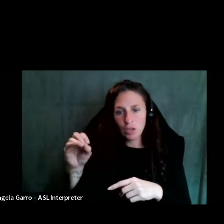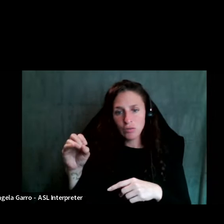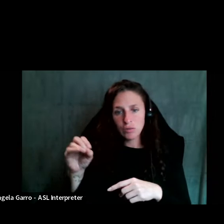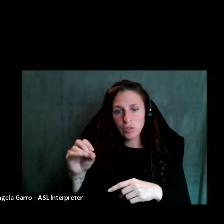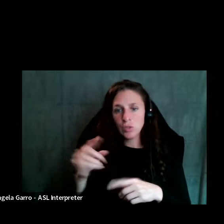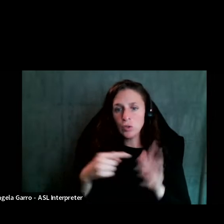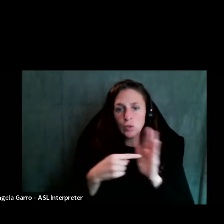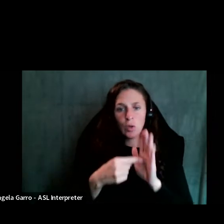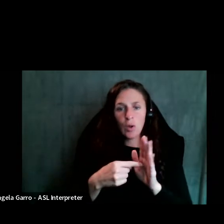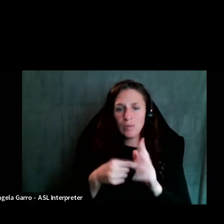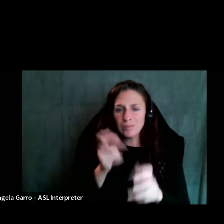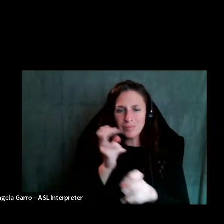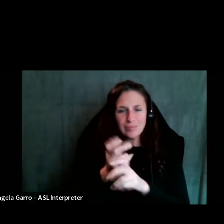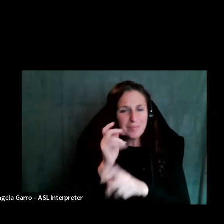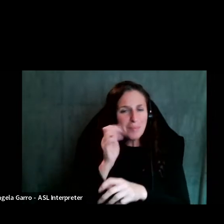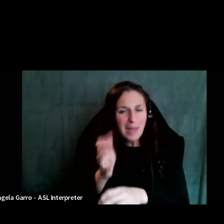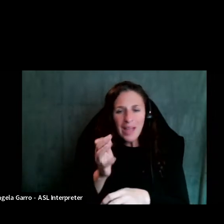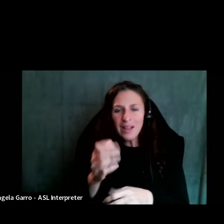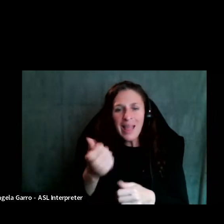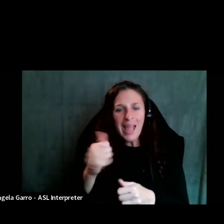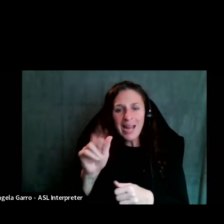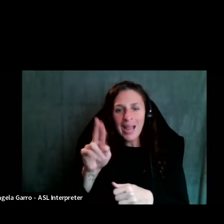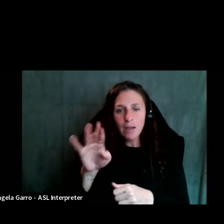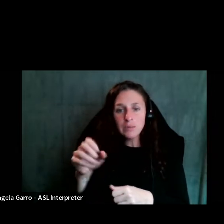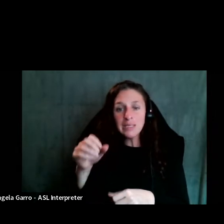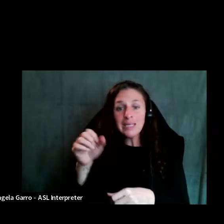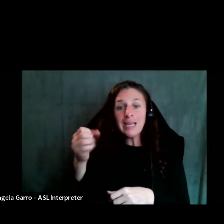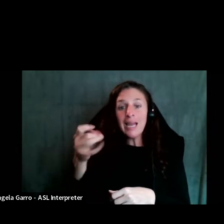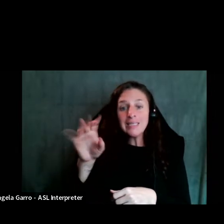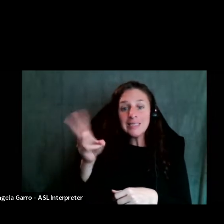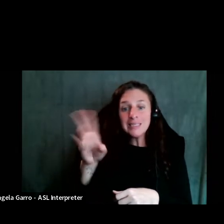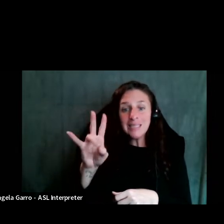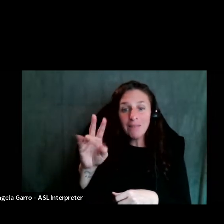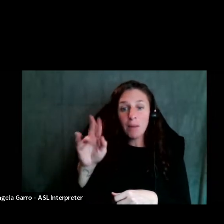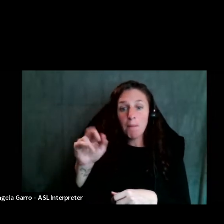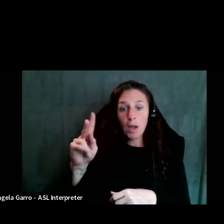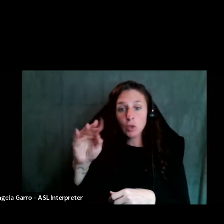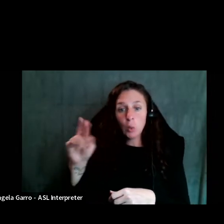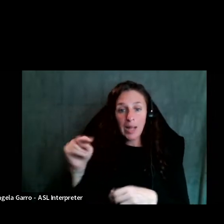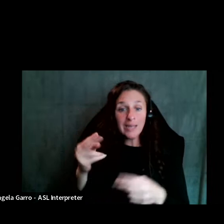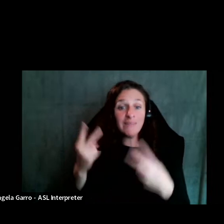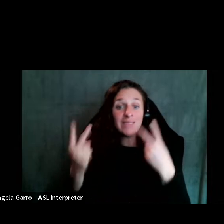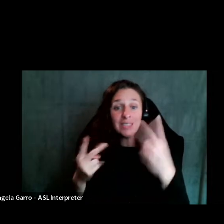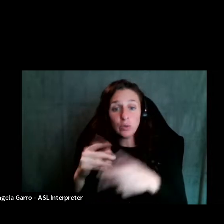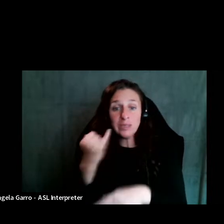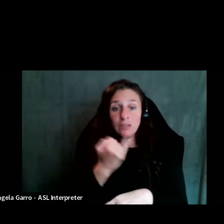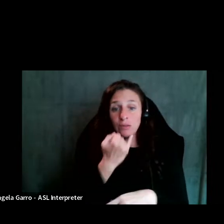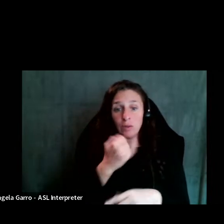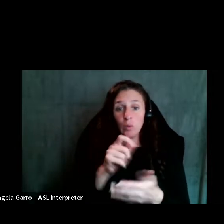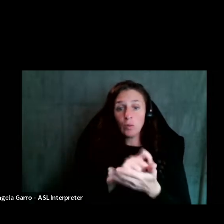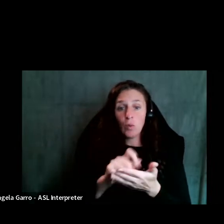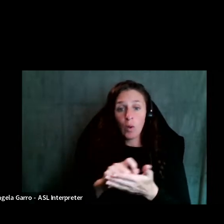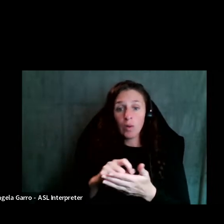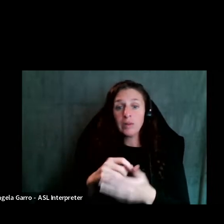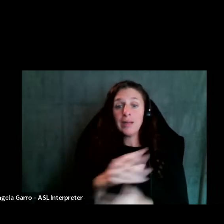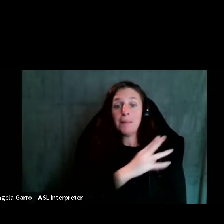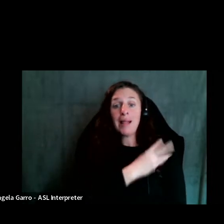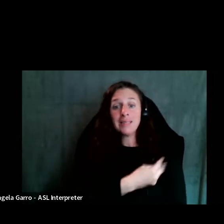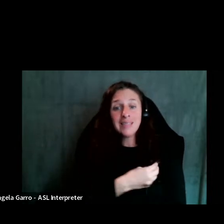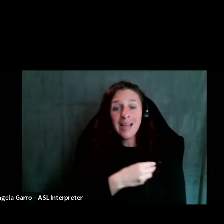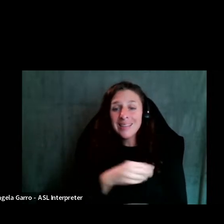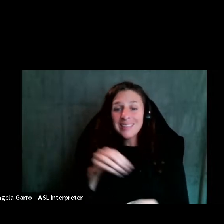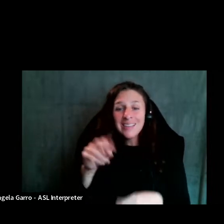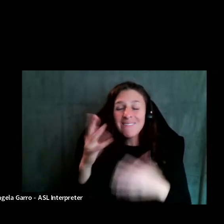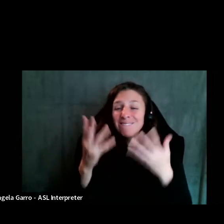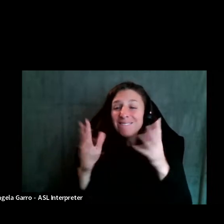Arabs there. In 1867, Mark Twain made his visit to Israel, and he wrote that Palestine in reality was a village so small he